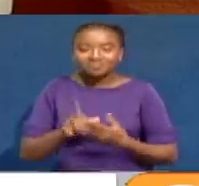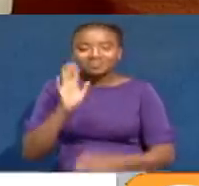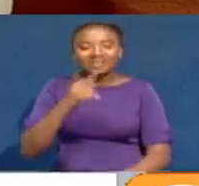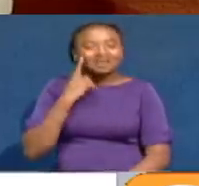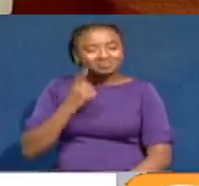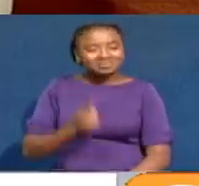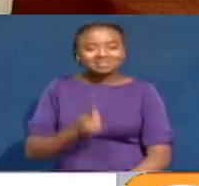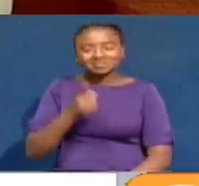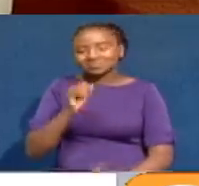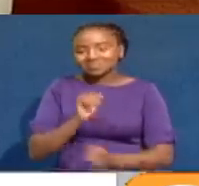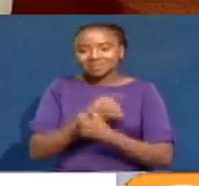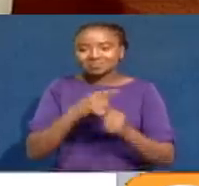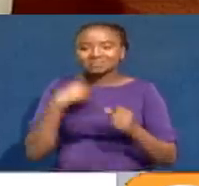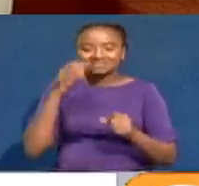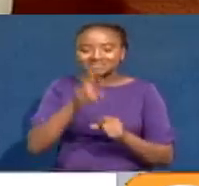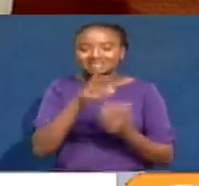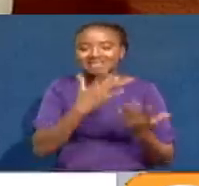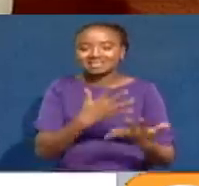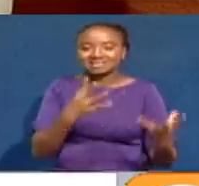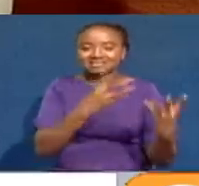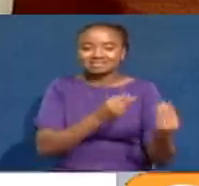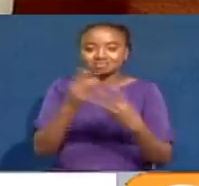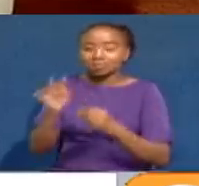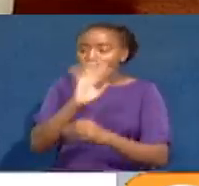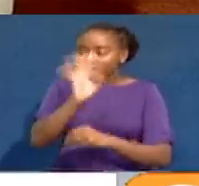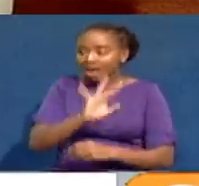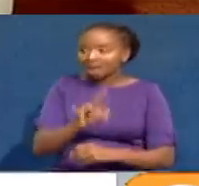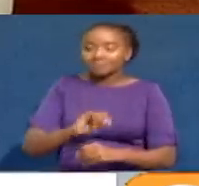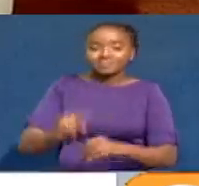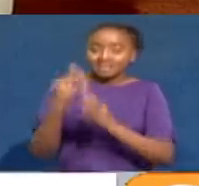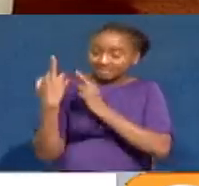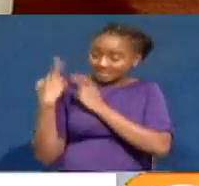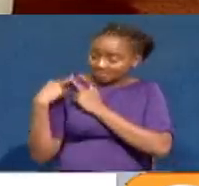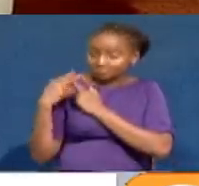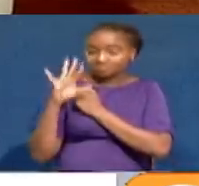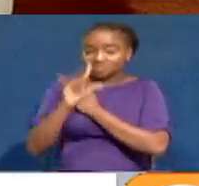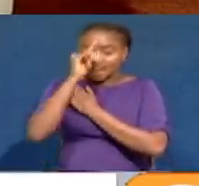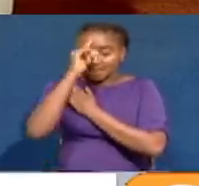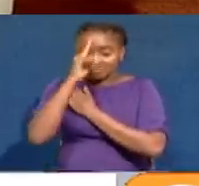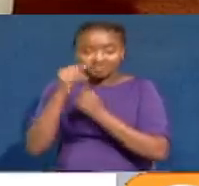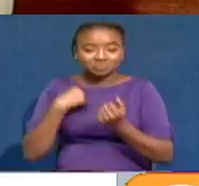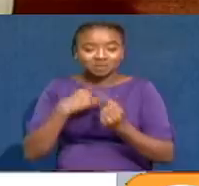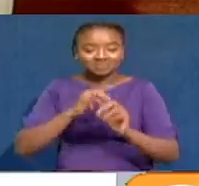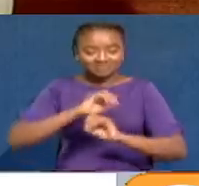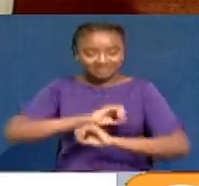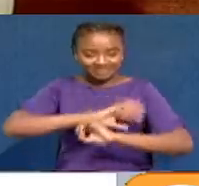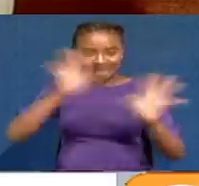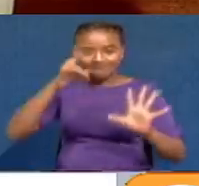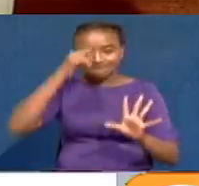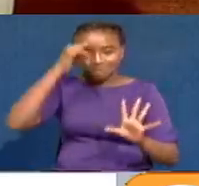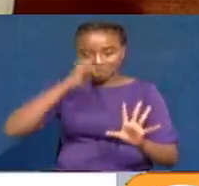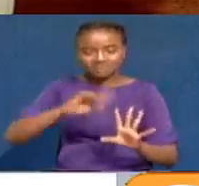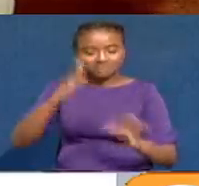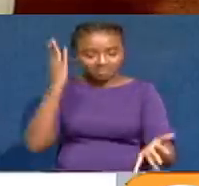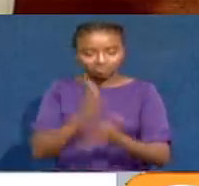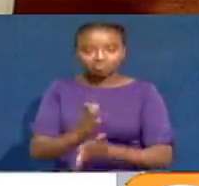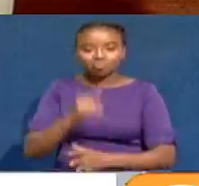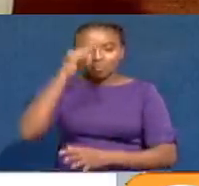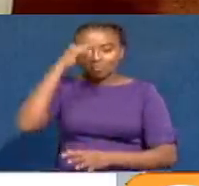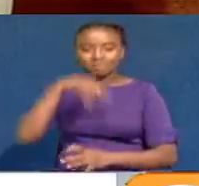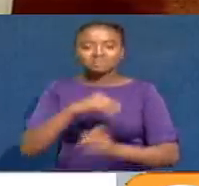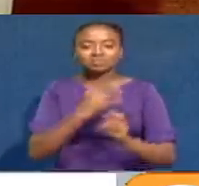to be simplistic. It is the role of government of the day to actually have deliberate policies of taking an economy